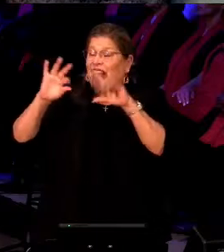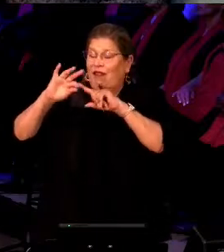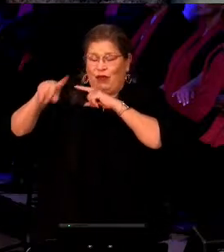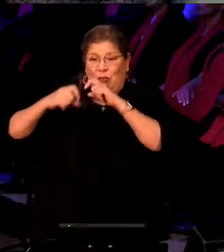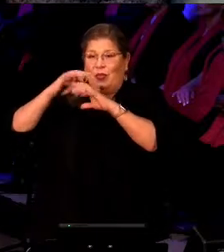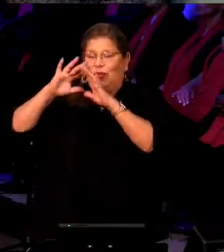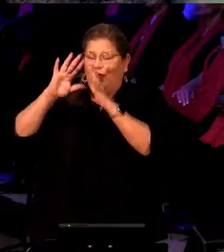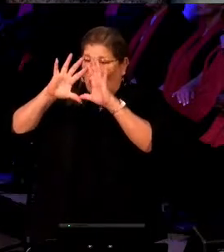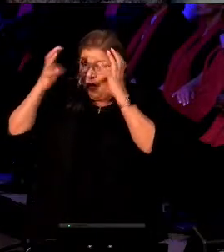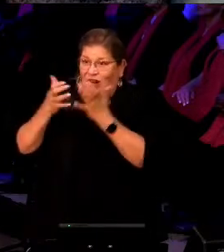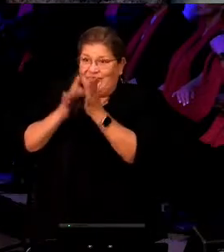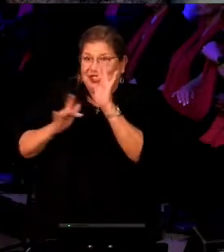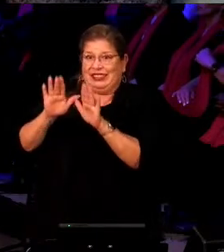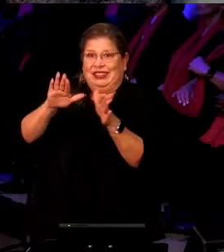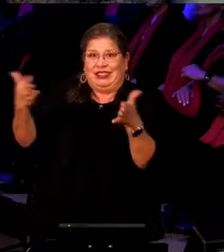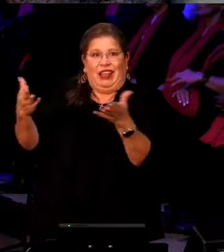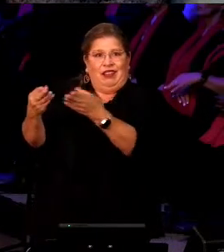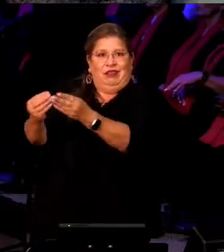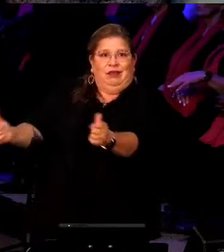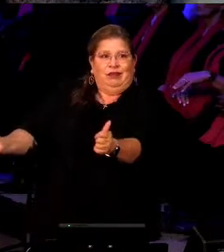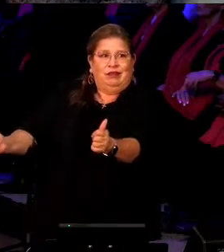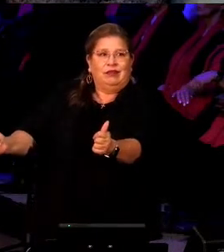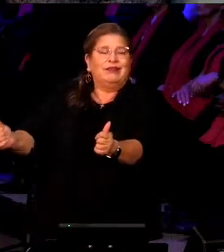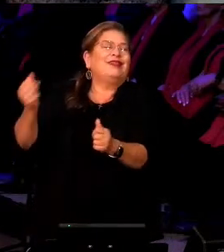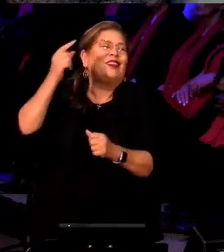out for a while.